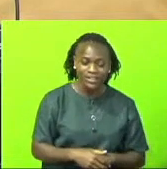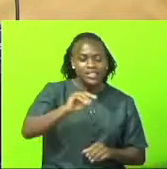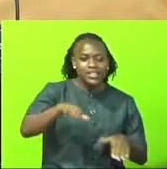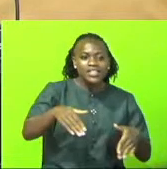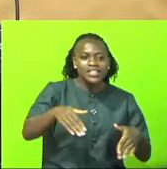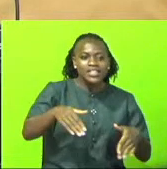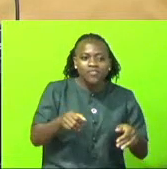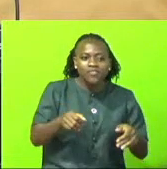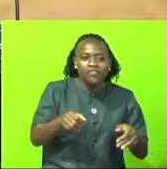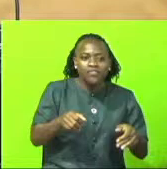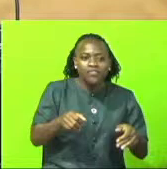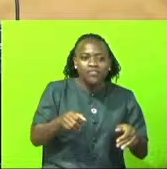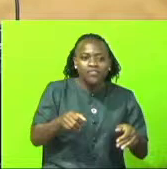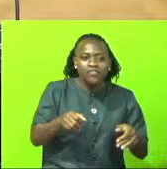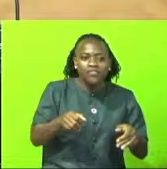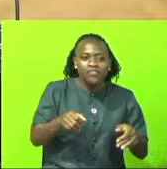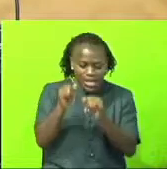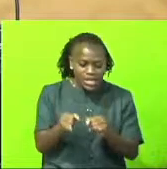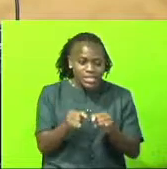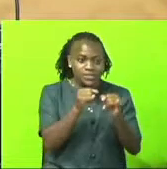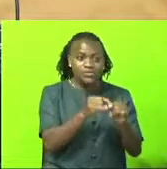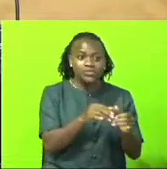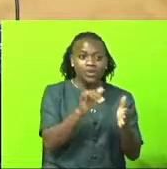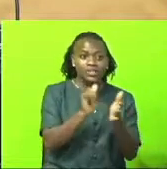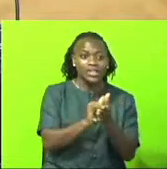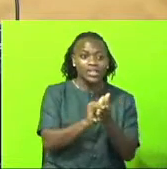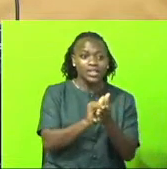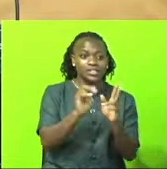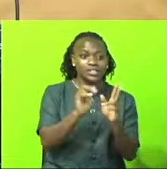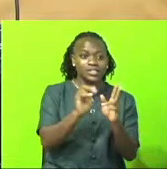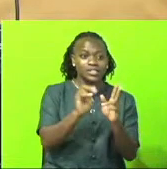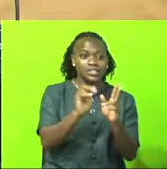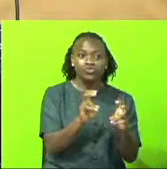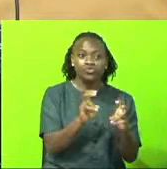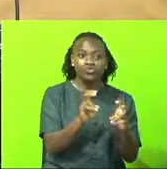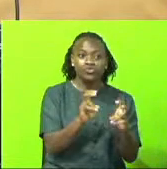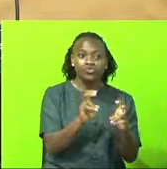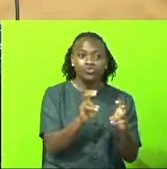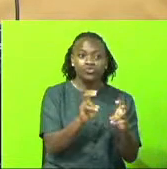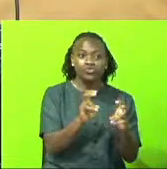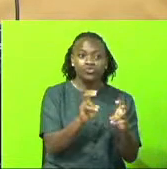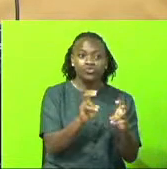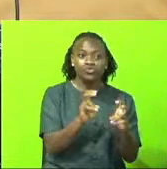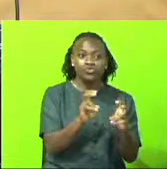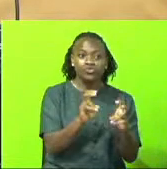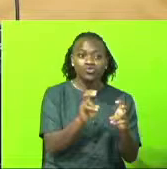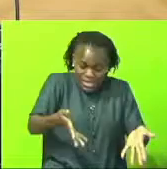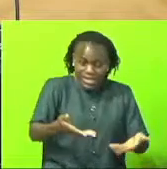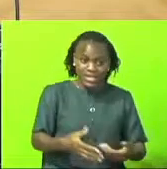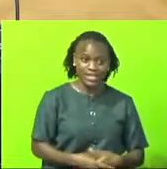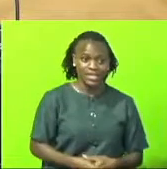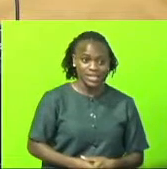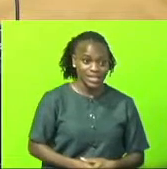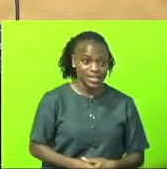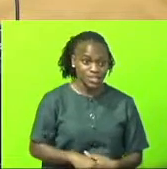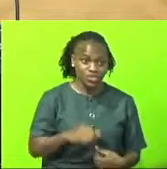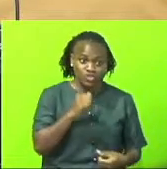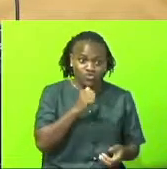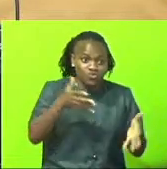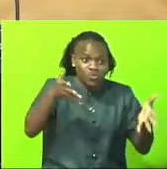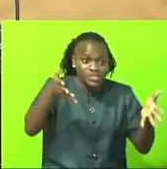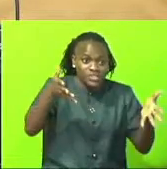The individuals whose matter is being raised are not in this chamber. They are not here.